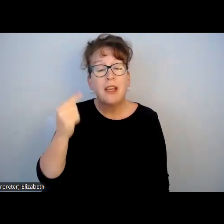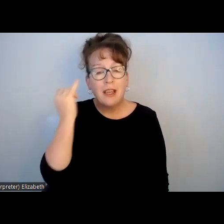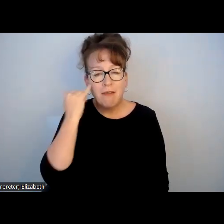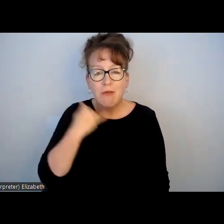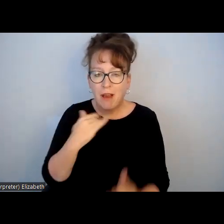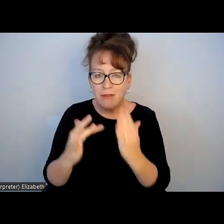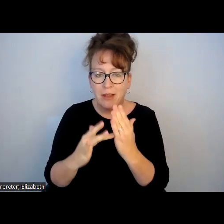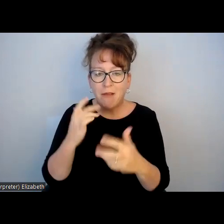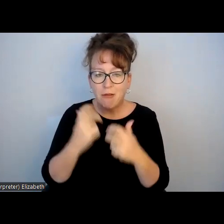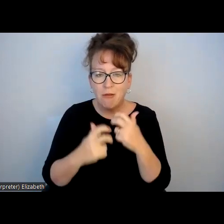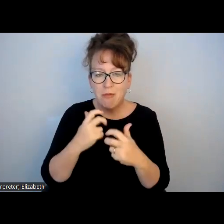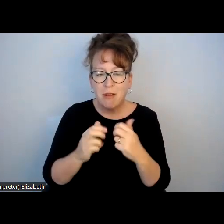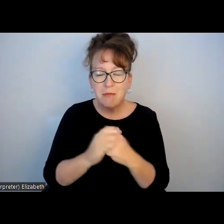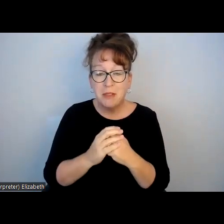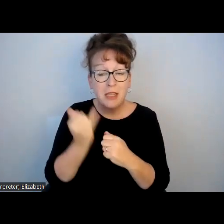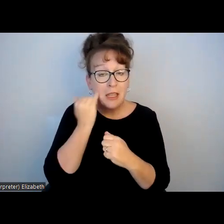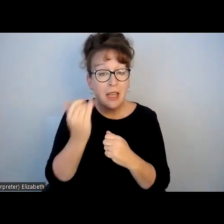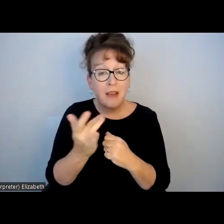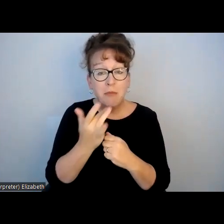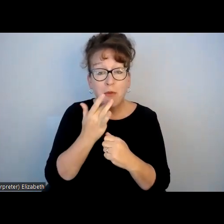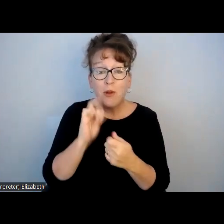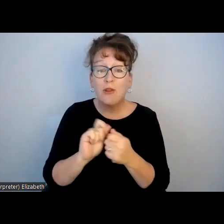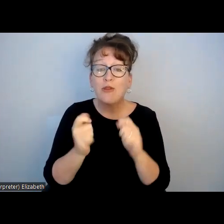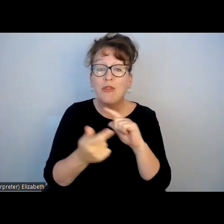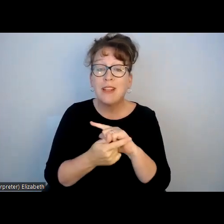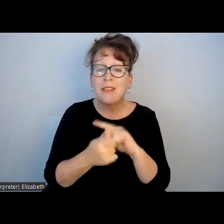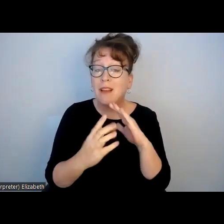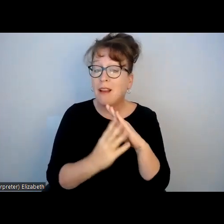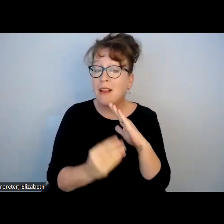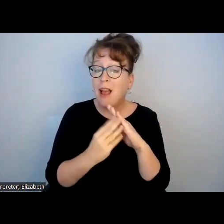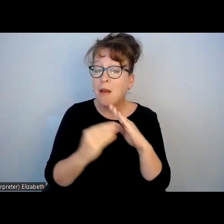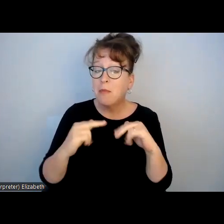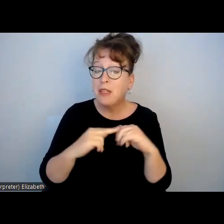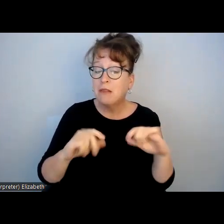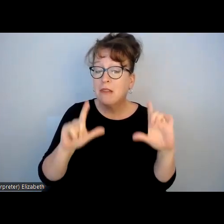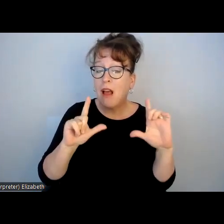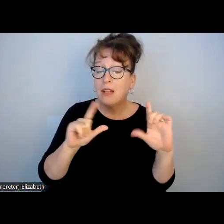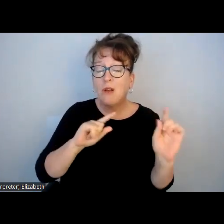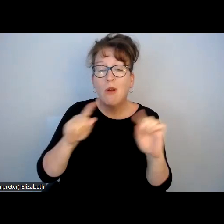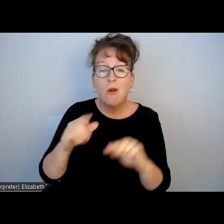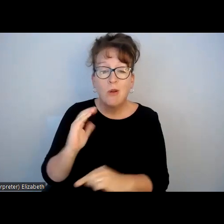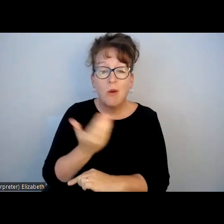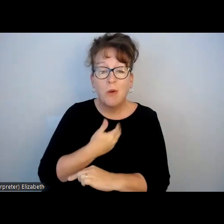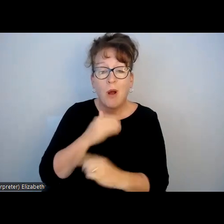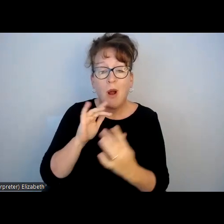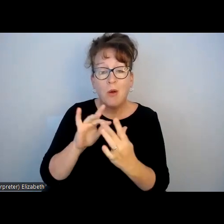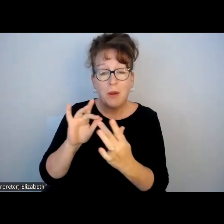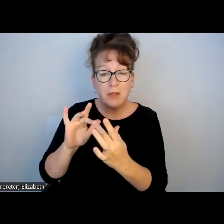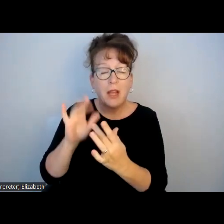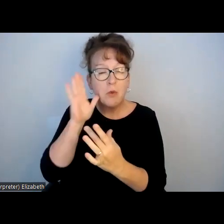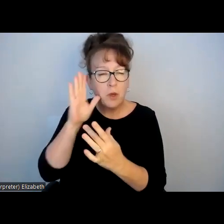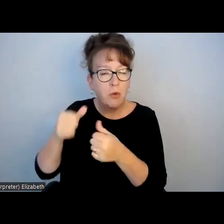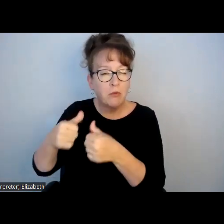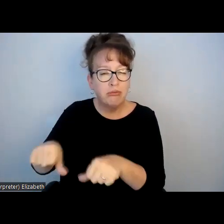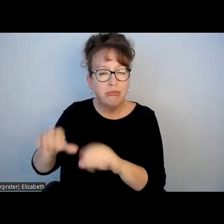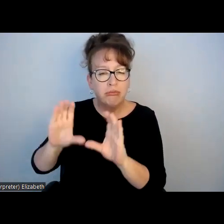logistics. If you would like a translated version of the presentation slides, please go to the Environmental Justice Council website, which will also be linked in the chat